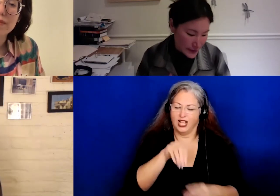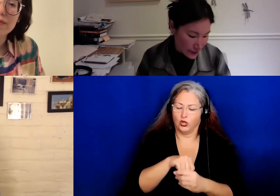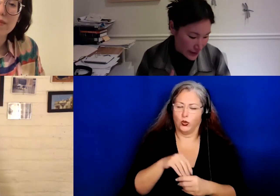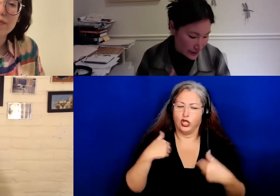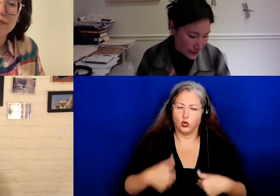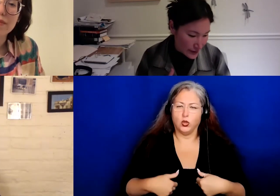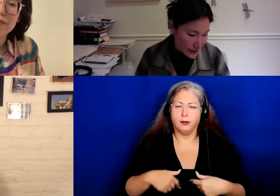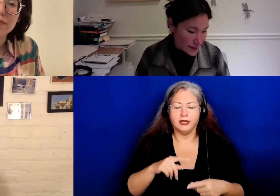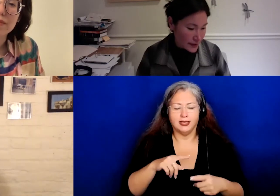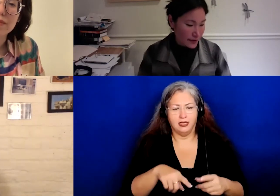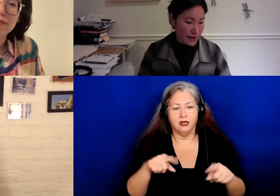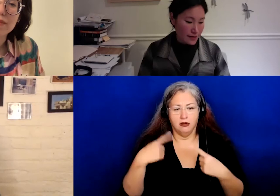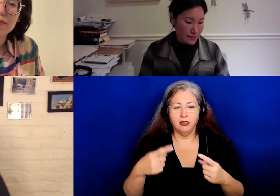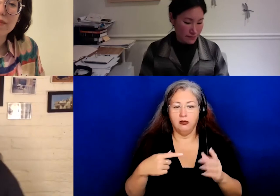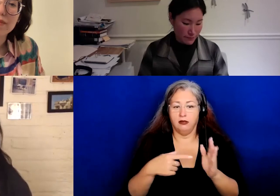it's been a great